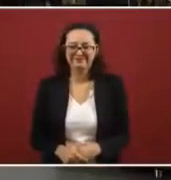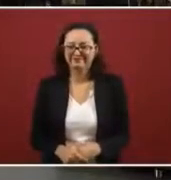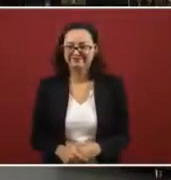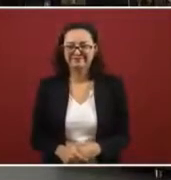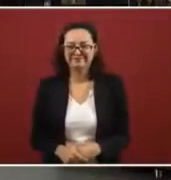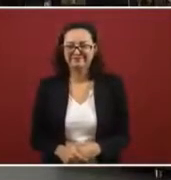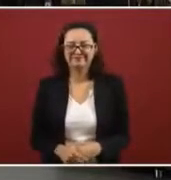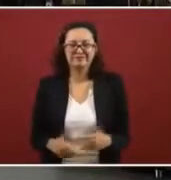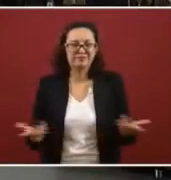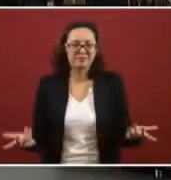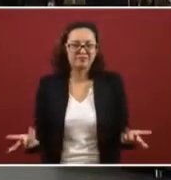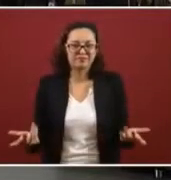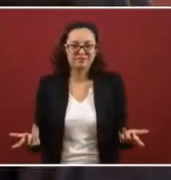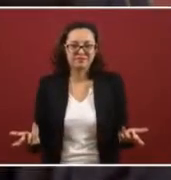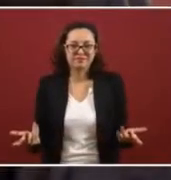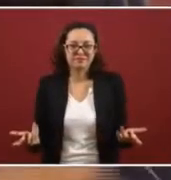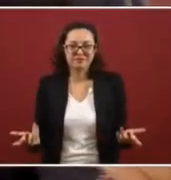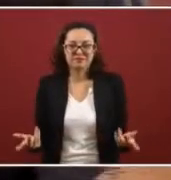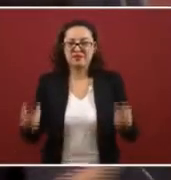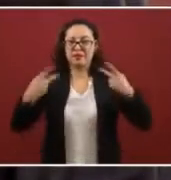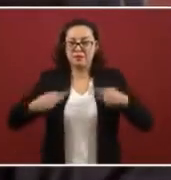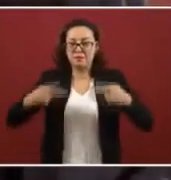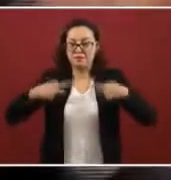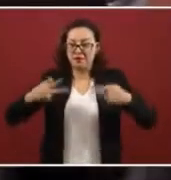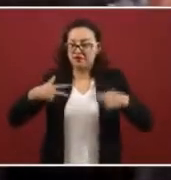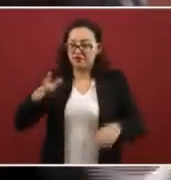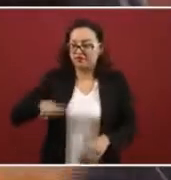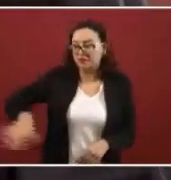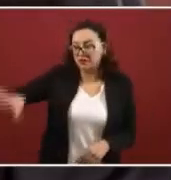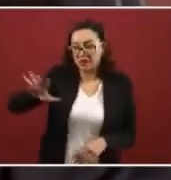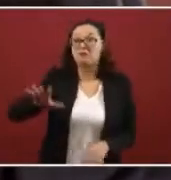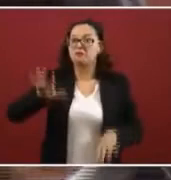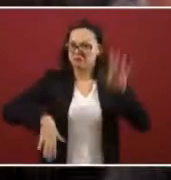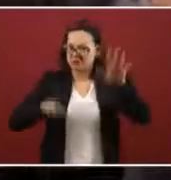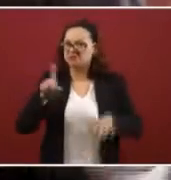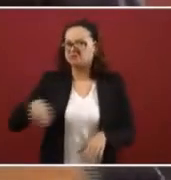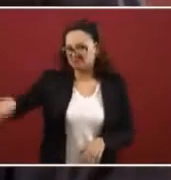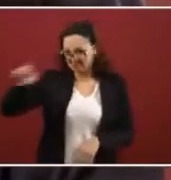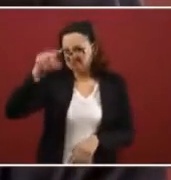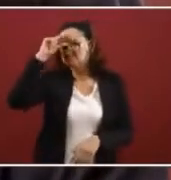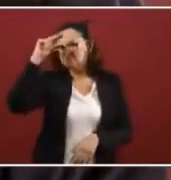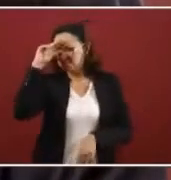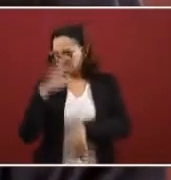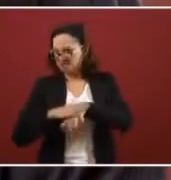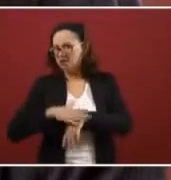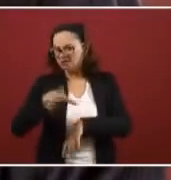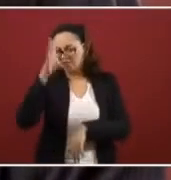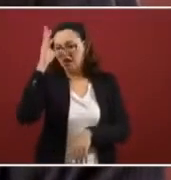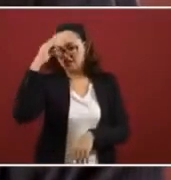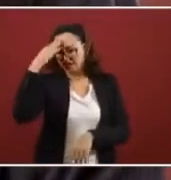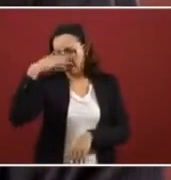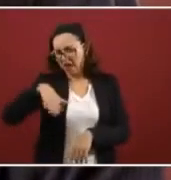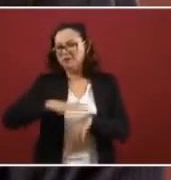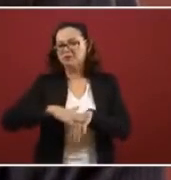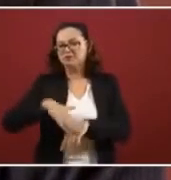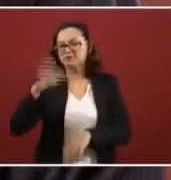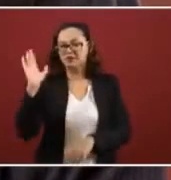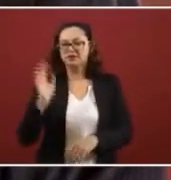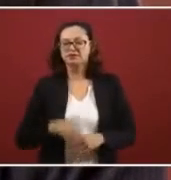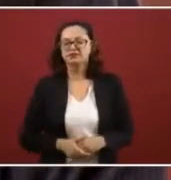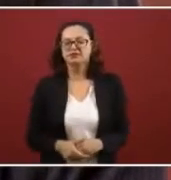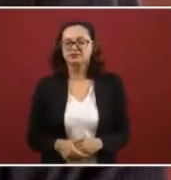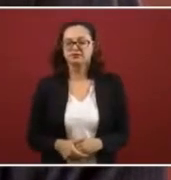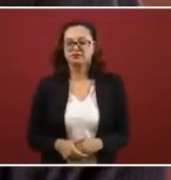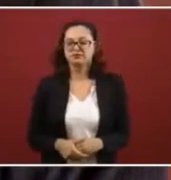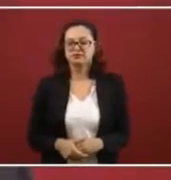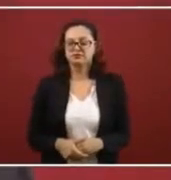la gente, aunque the people, ahora la gente sabe más que although nosotros, the people now these days know more than us, they know